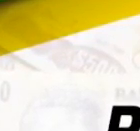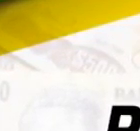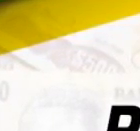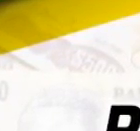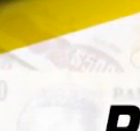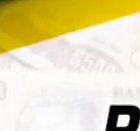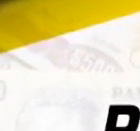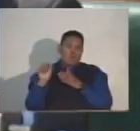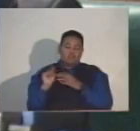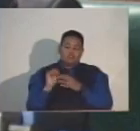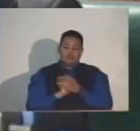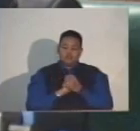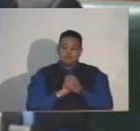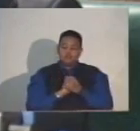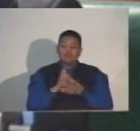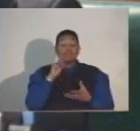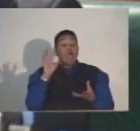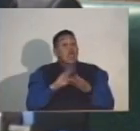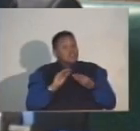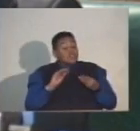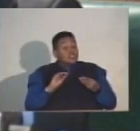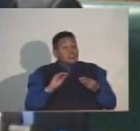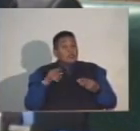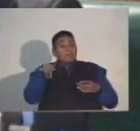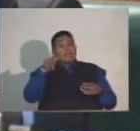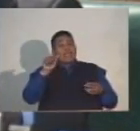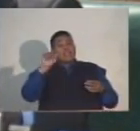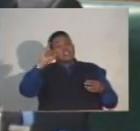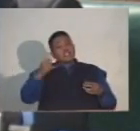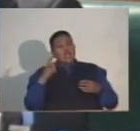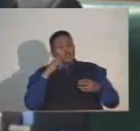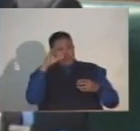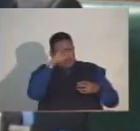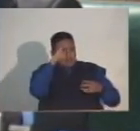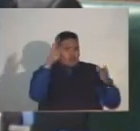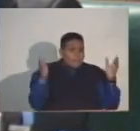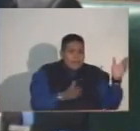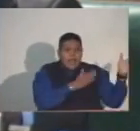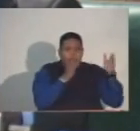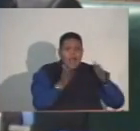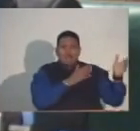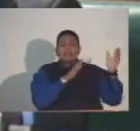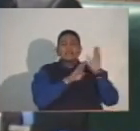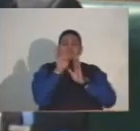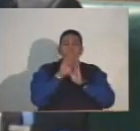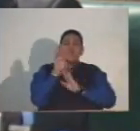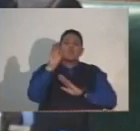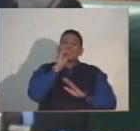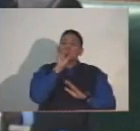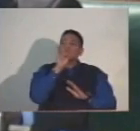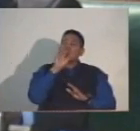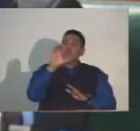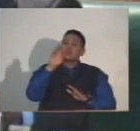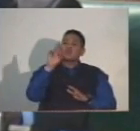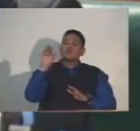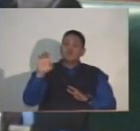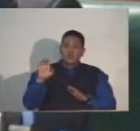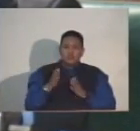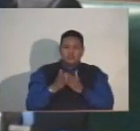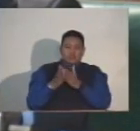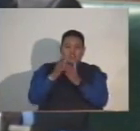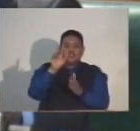Bay and Portmore. Additionally, the PAJ will pursue planned developments at Ocho Rios Cruise Terminal and Reynolds